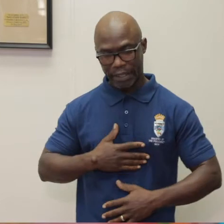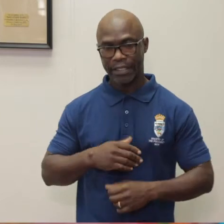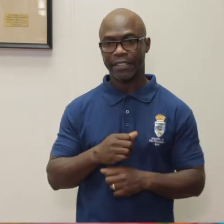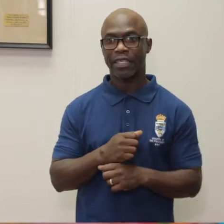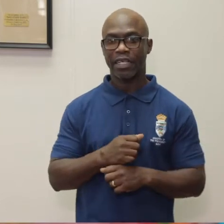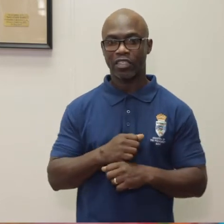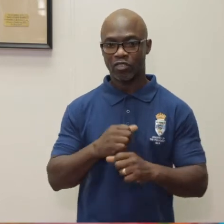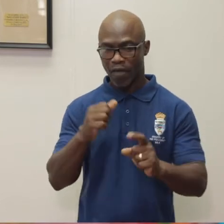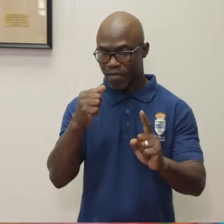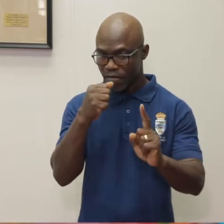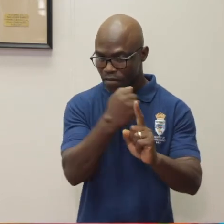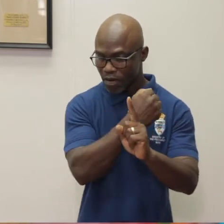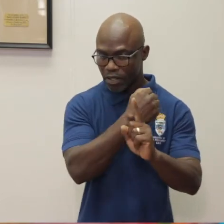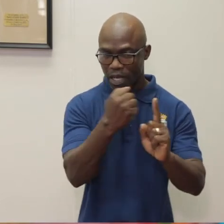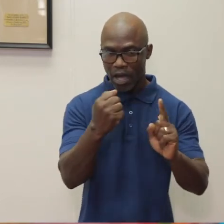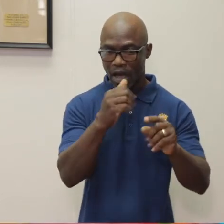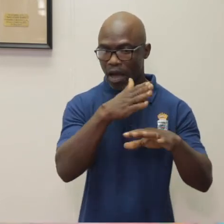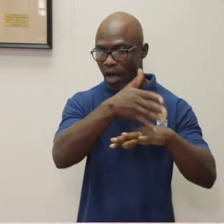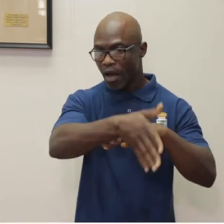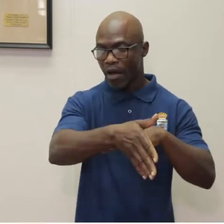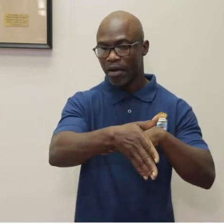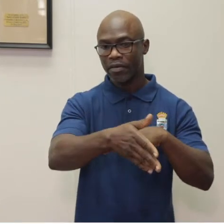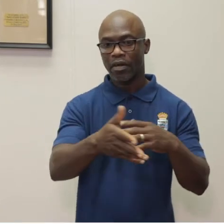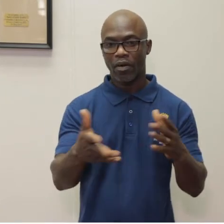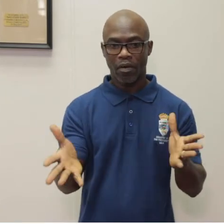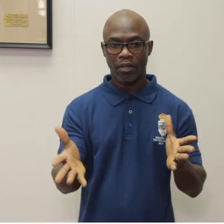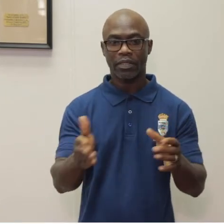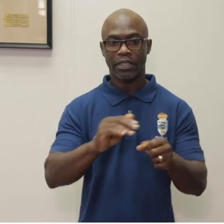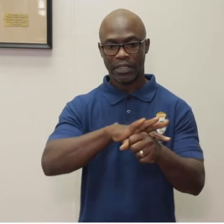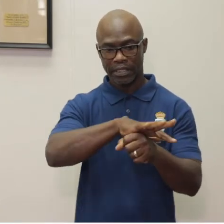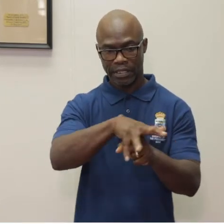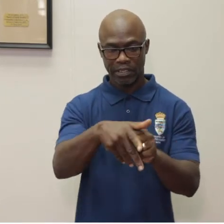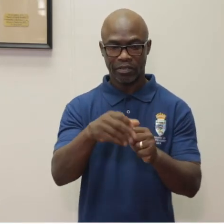dreadful coronavirus disease.